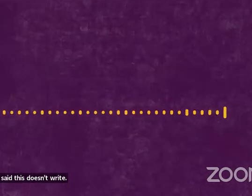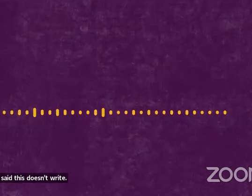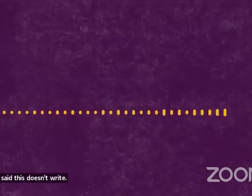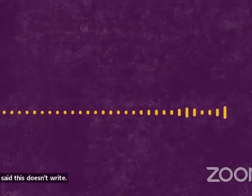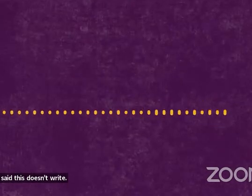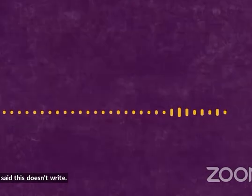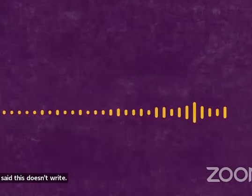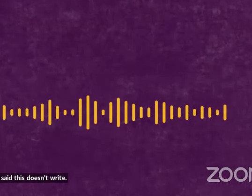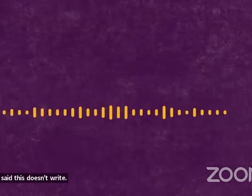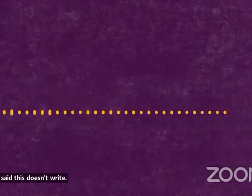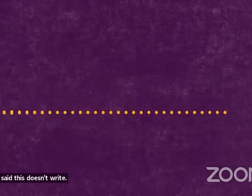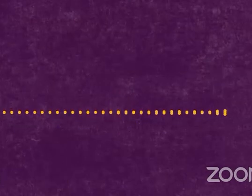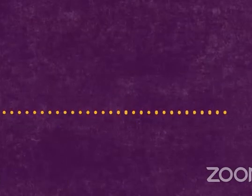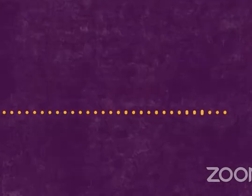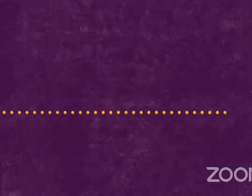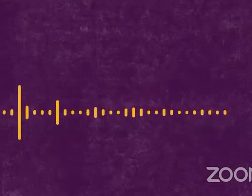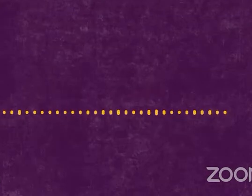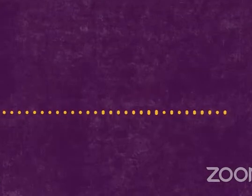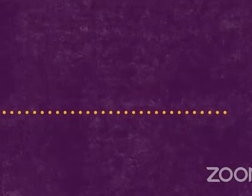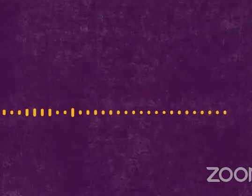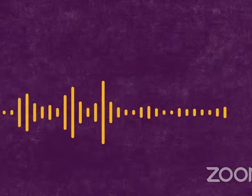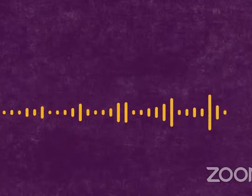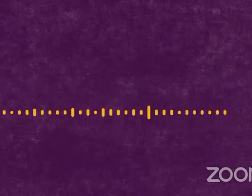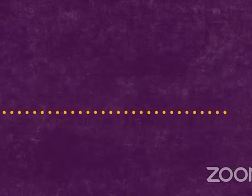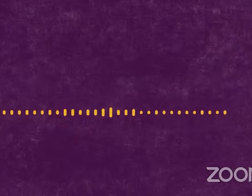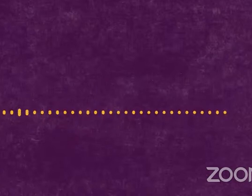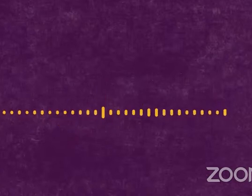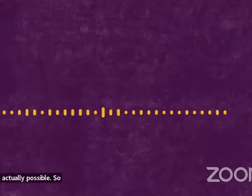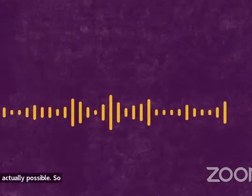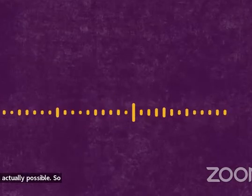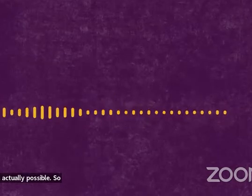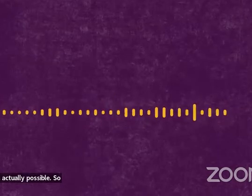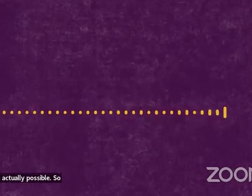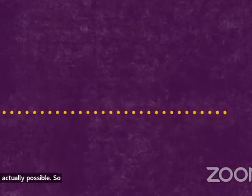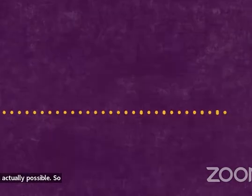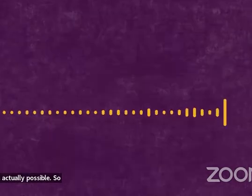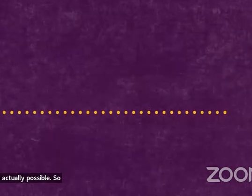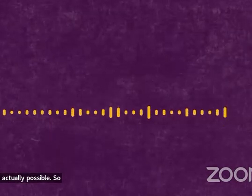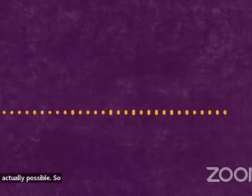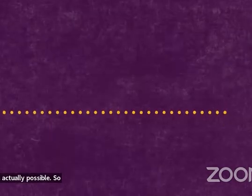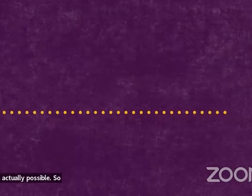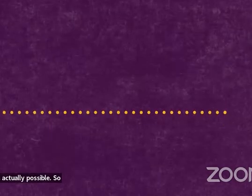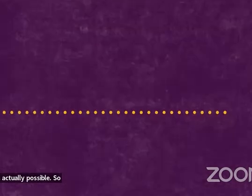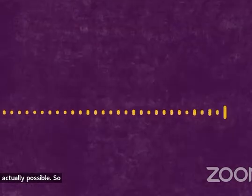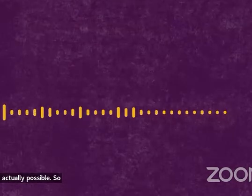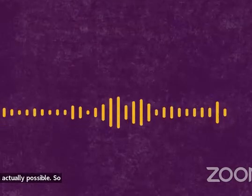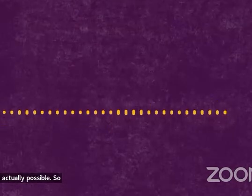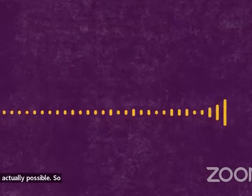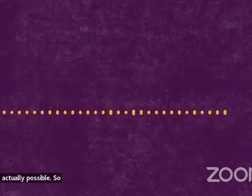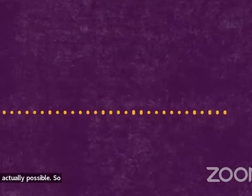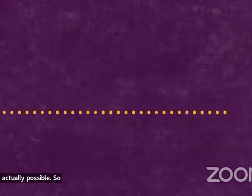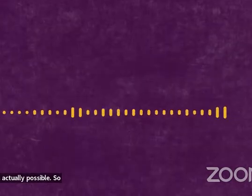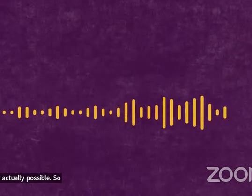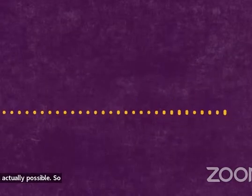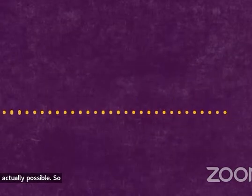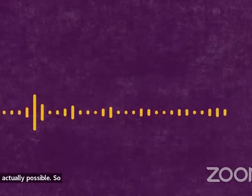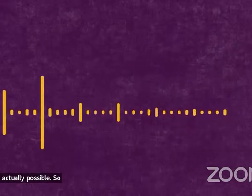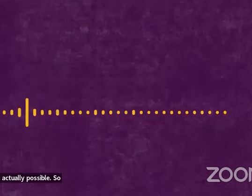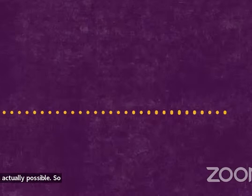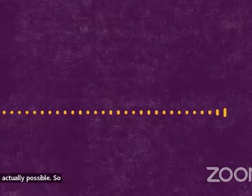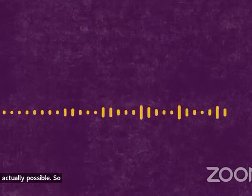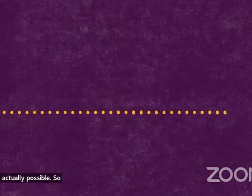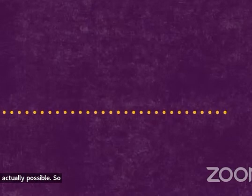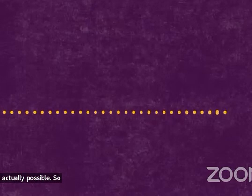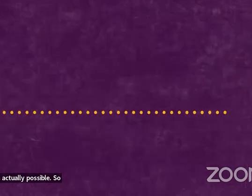something else is actually possible so a lot of the work of radical imagination for me is the work of saying can we